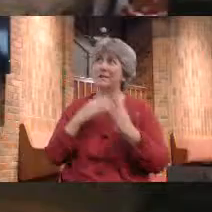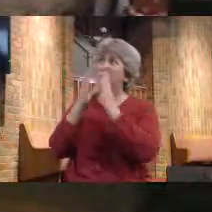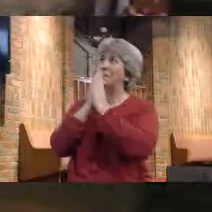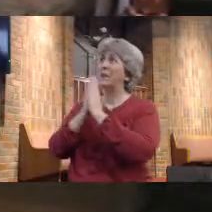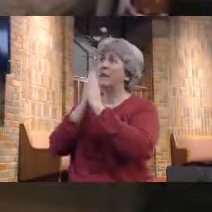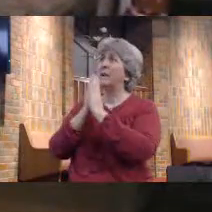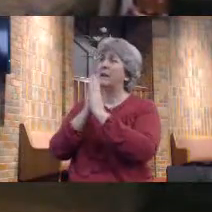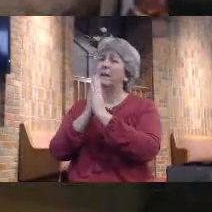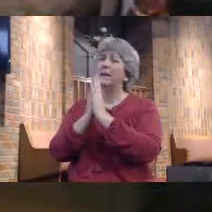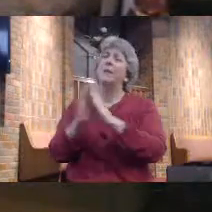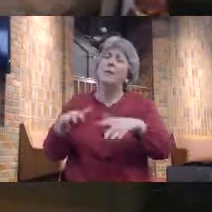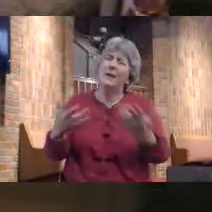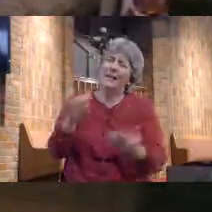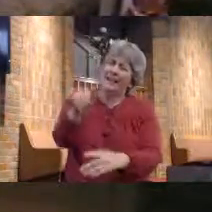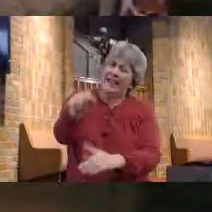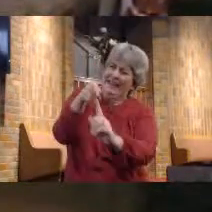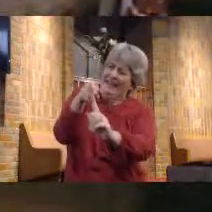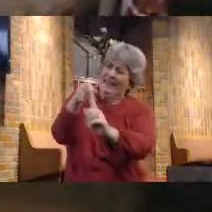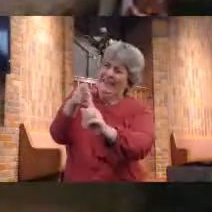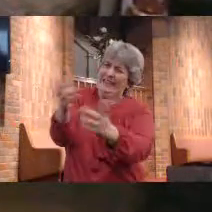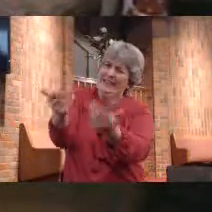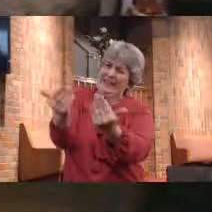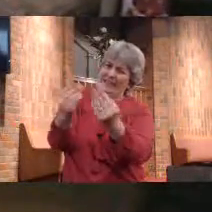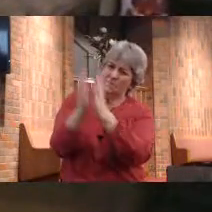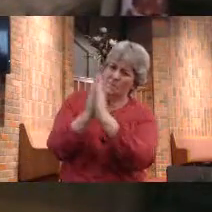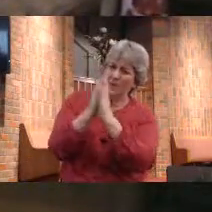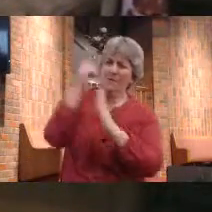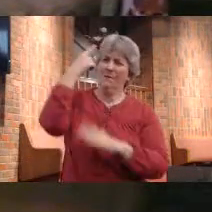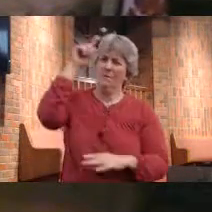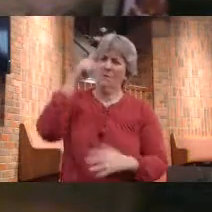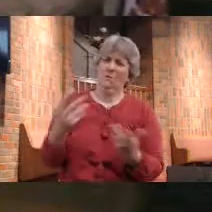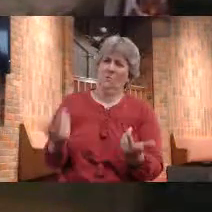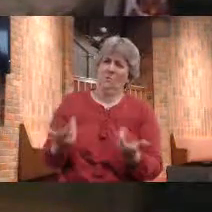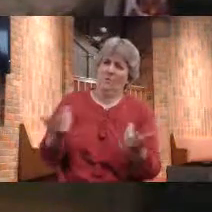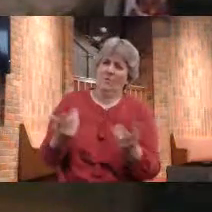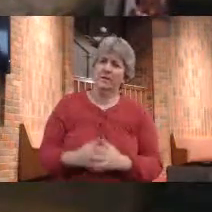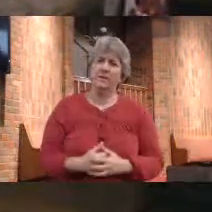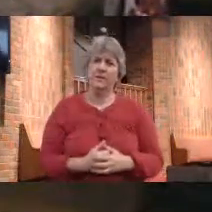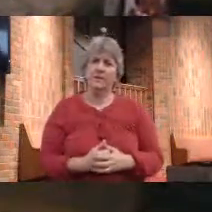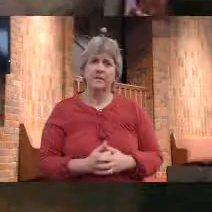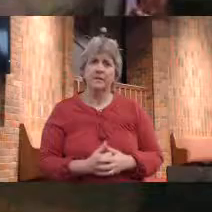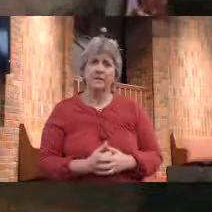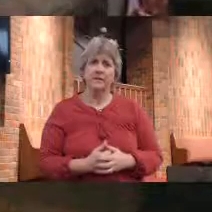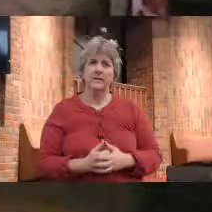Then what does? What leads you to prayer?